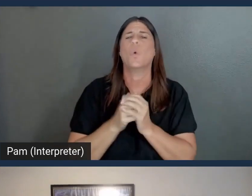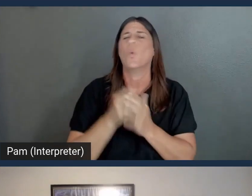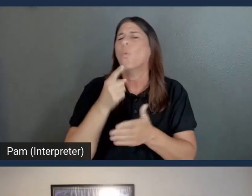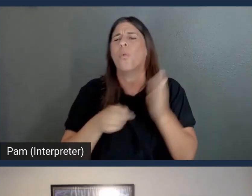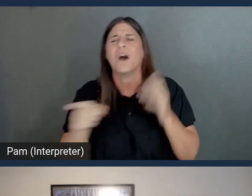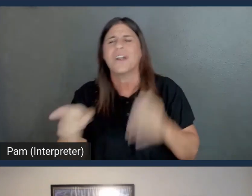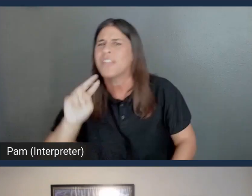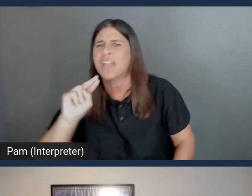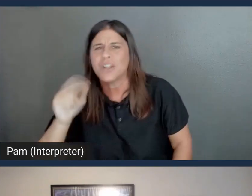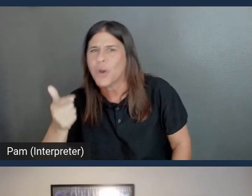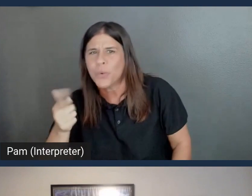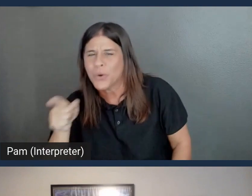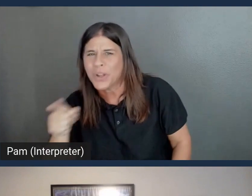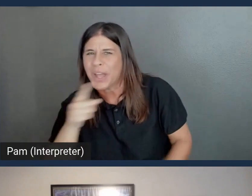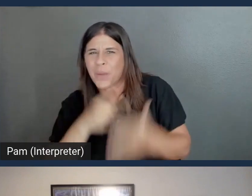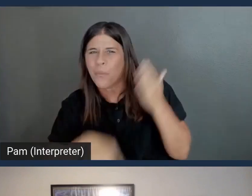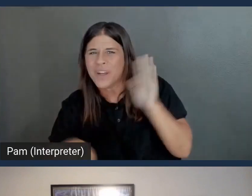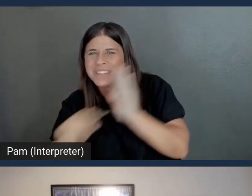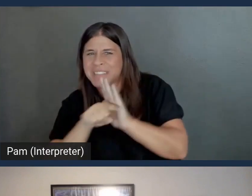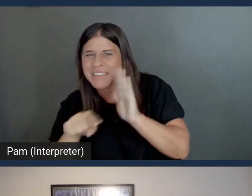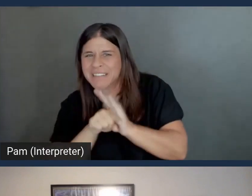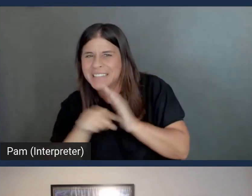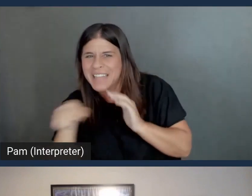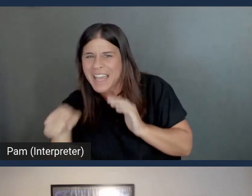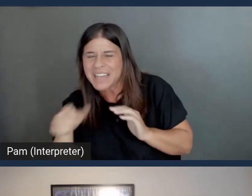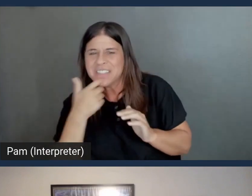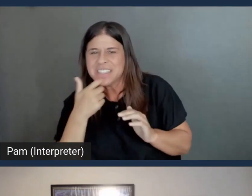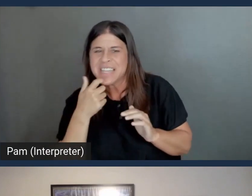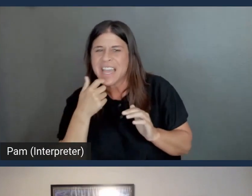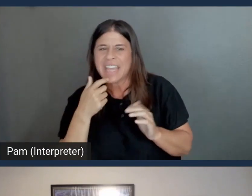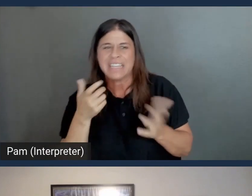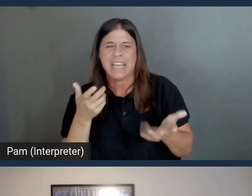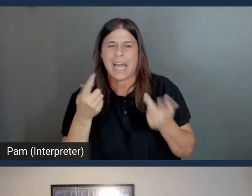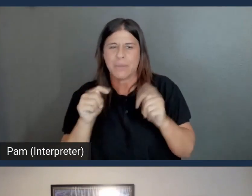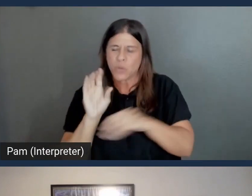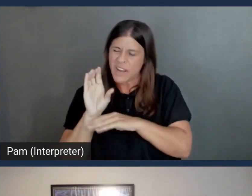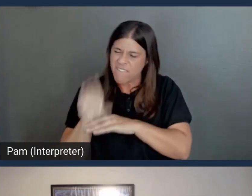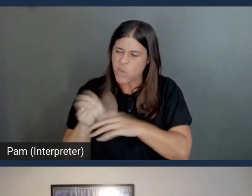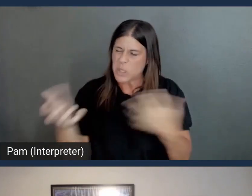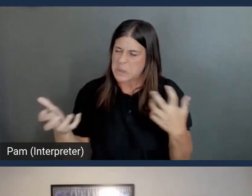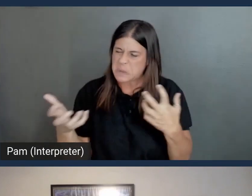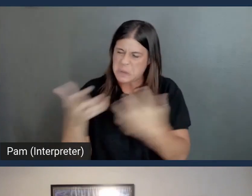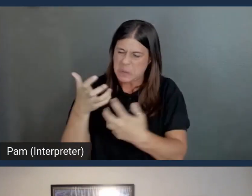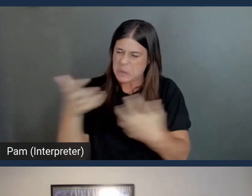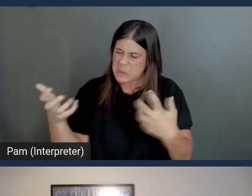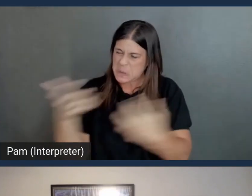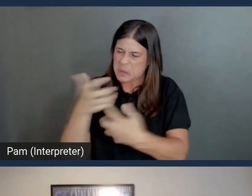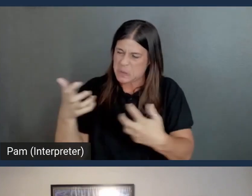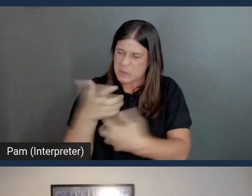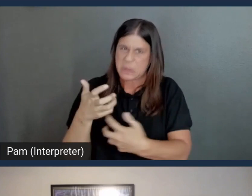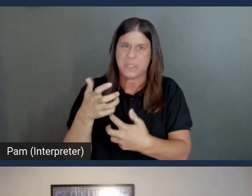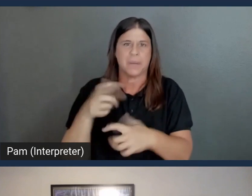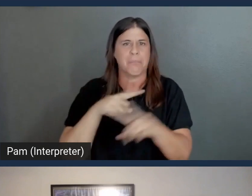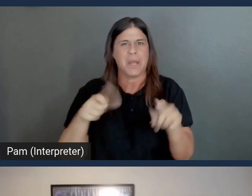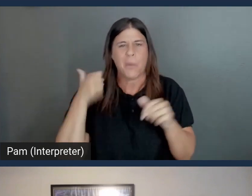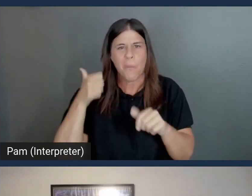not so good at? What is the counterindication that says you're somehow trying to force fit your data or your queries into a graph